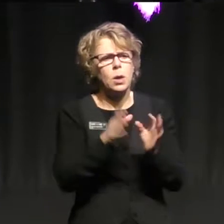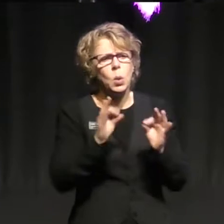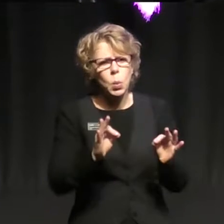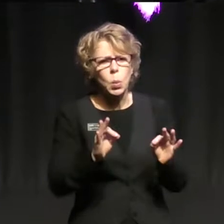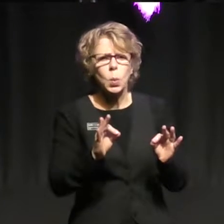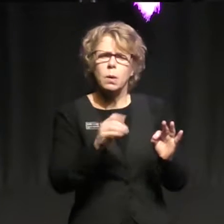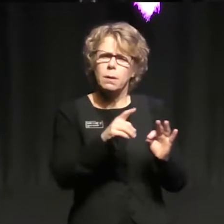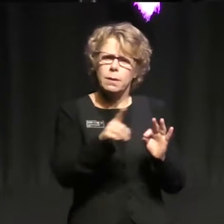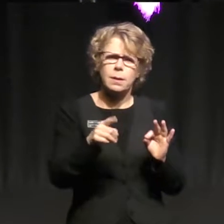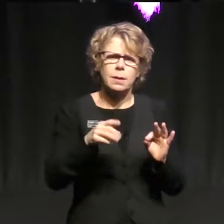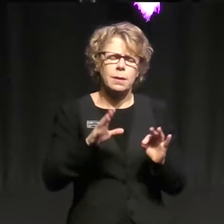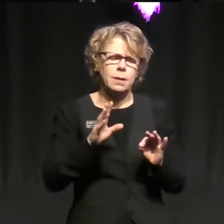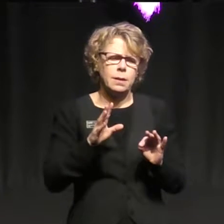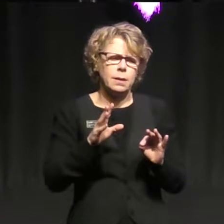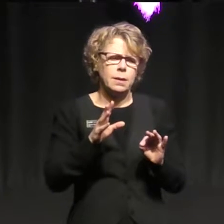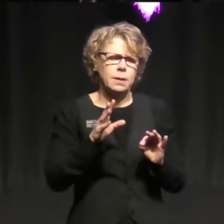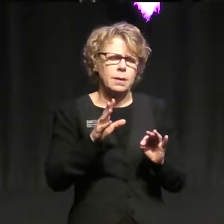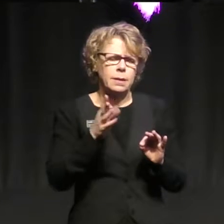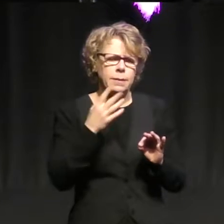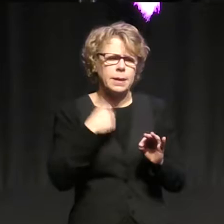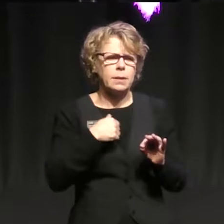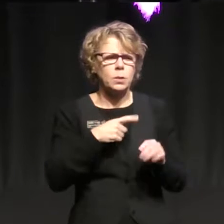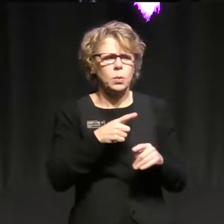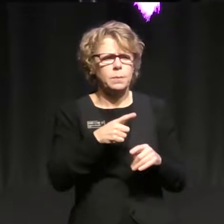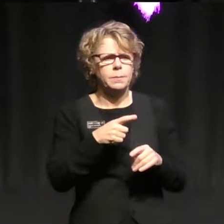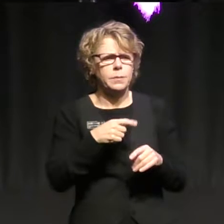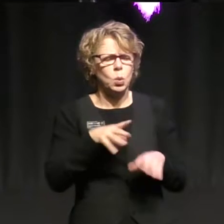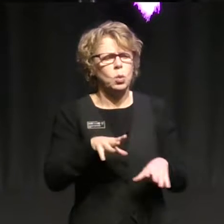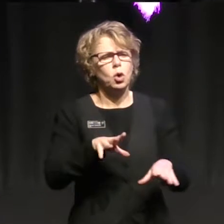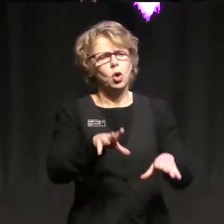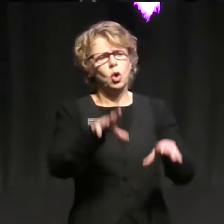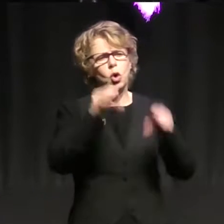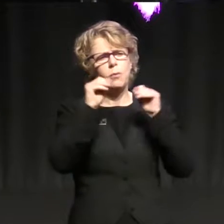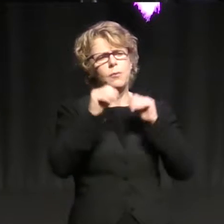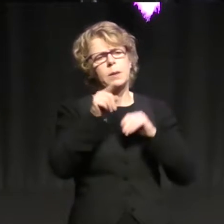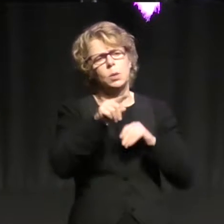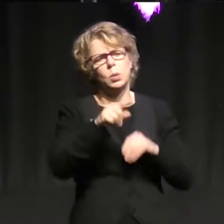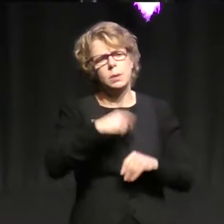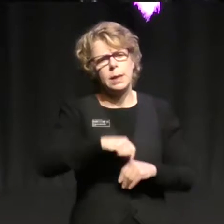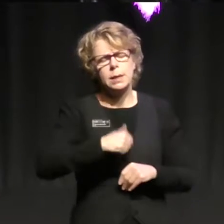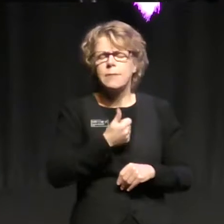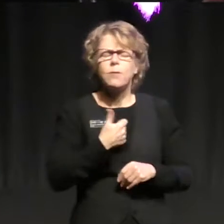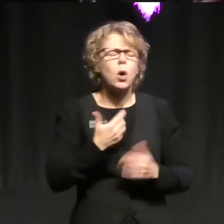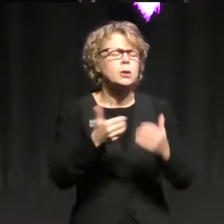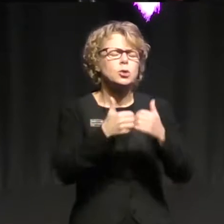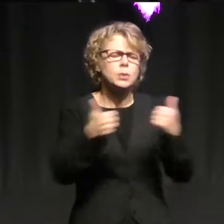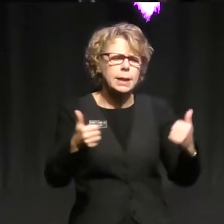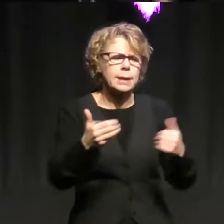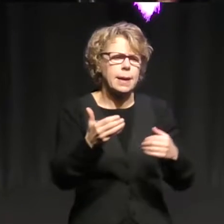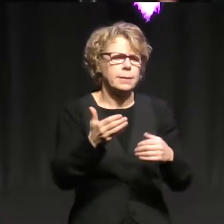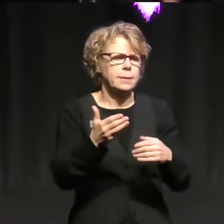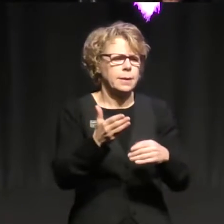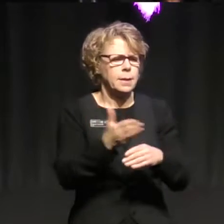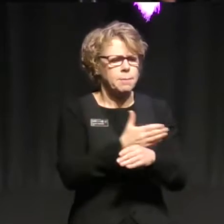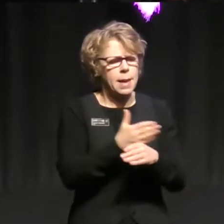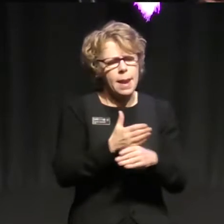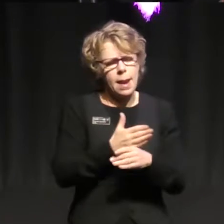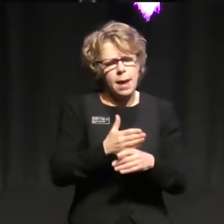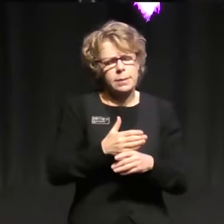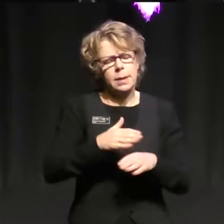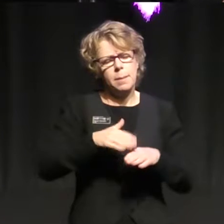How do you see yourself? What are the differences from a more